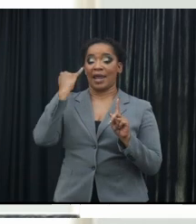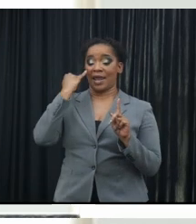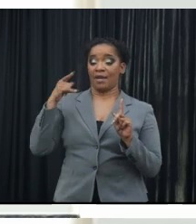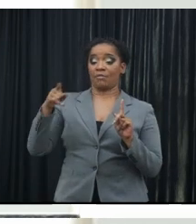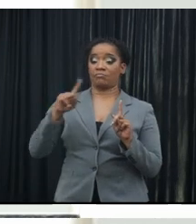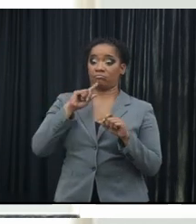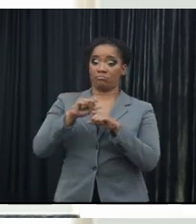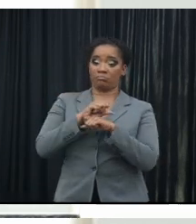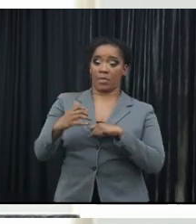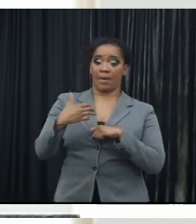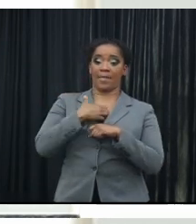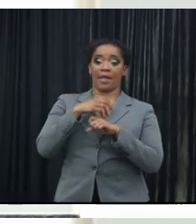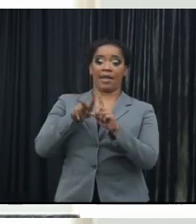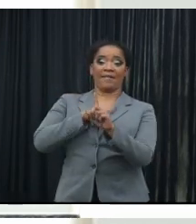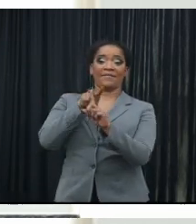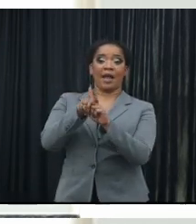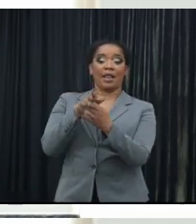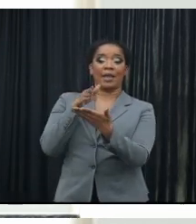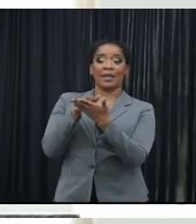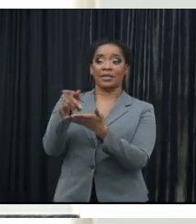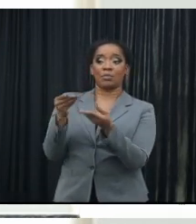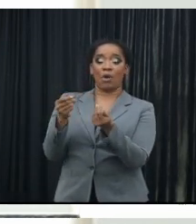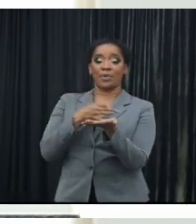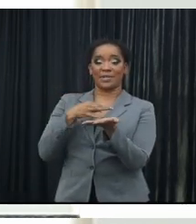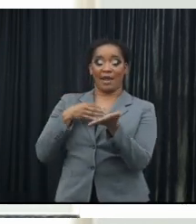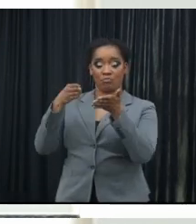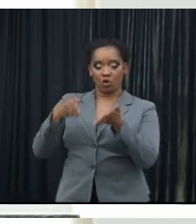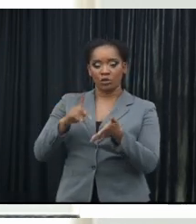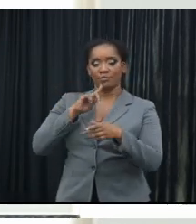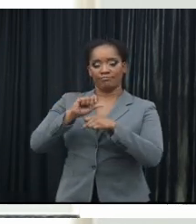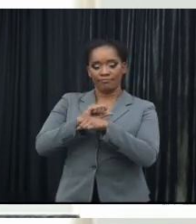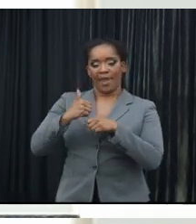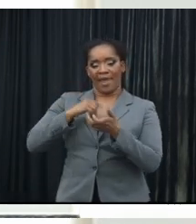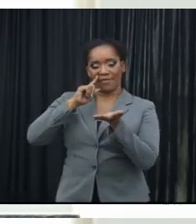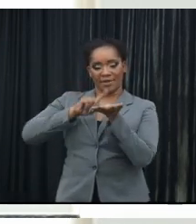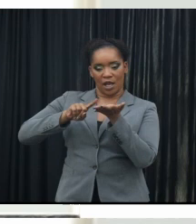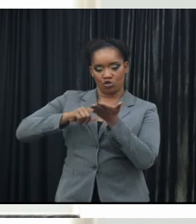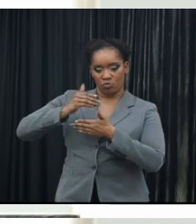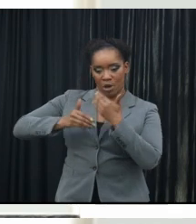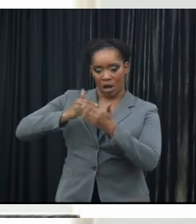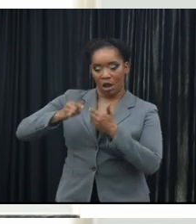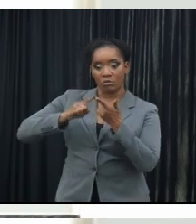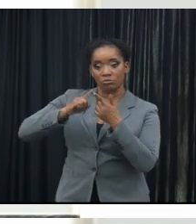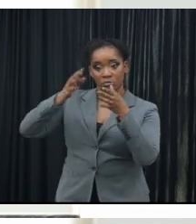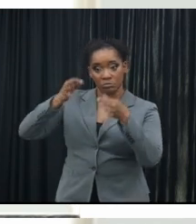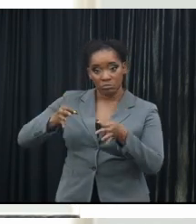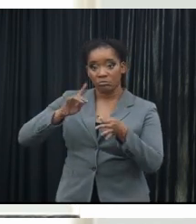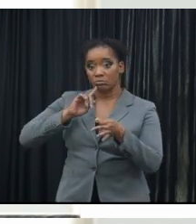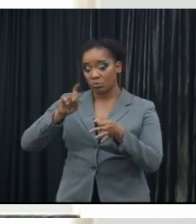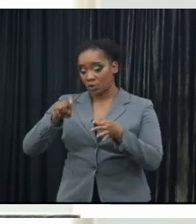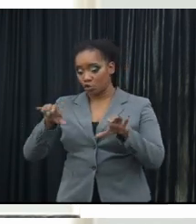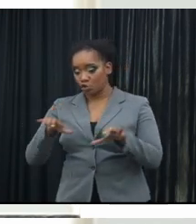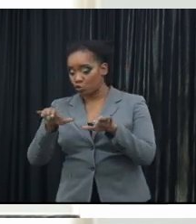filed against a property staff person, that there is an investigative process to determine if some sort of corrective action needs